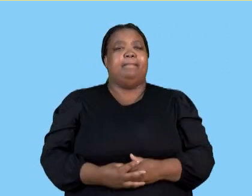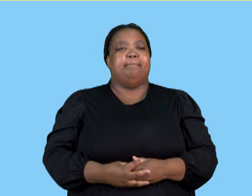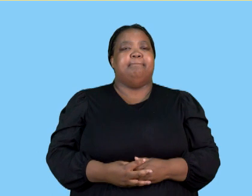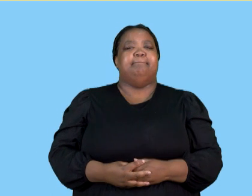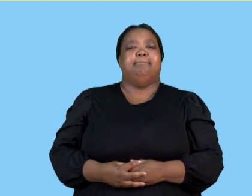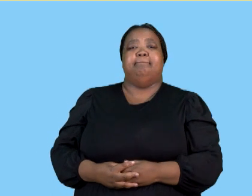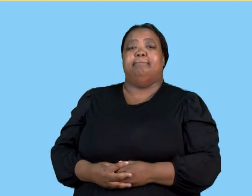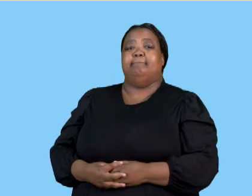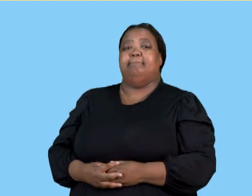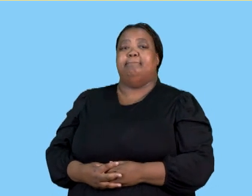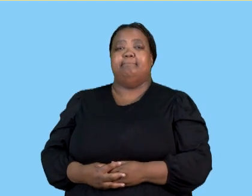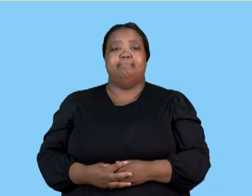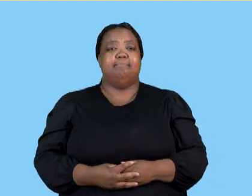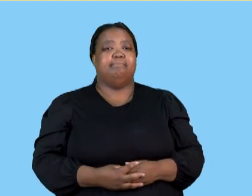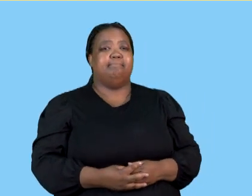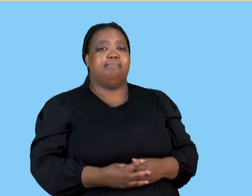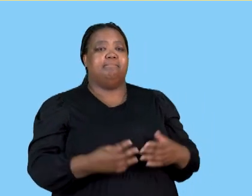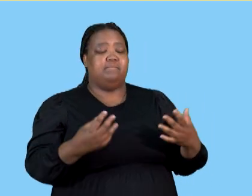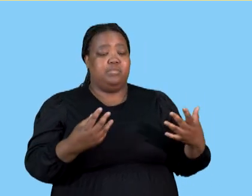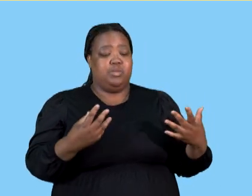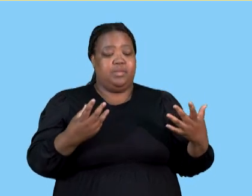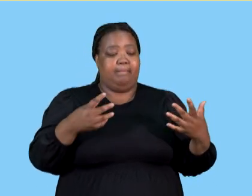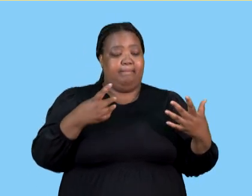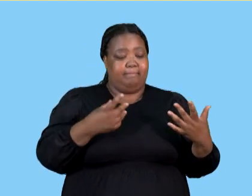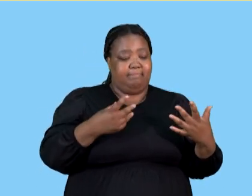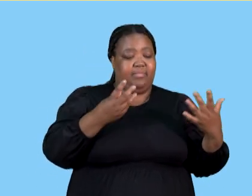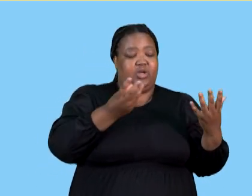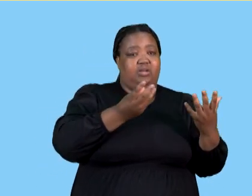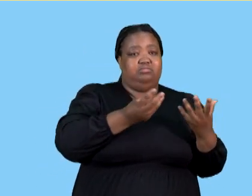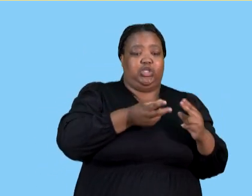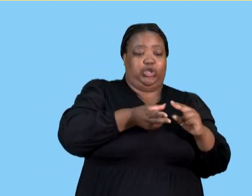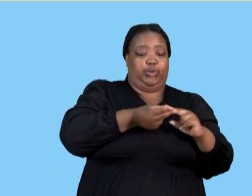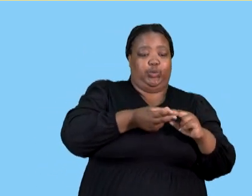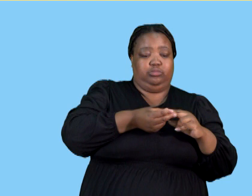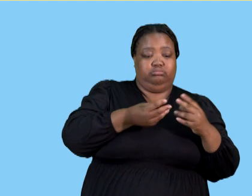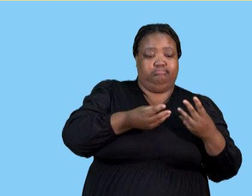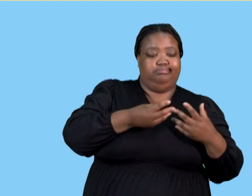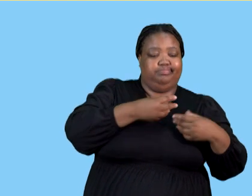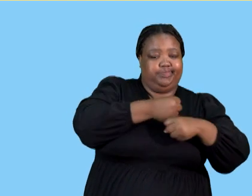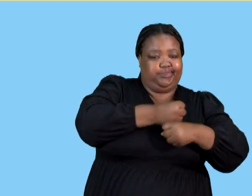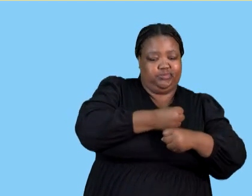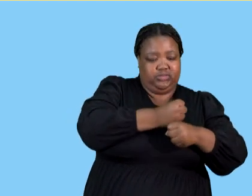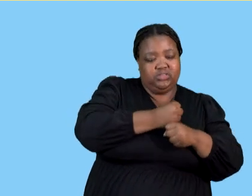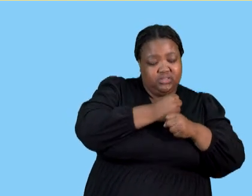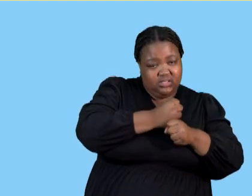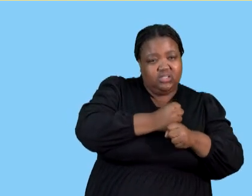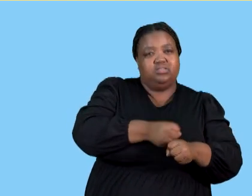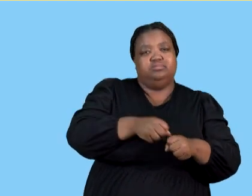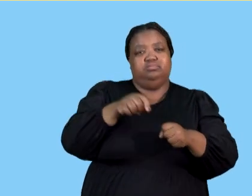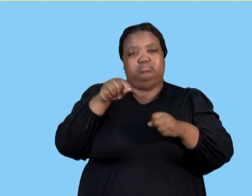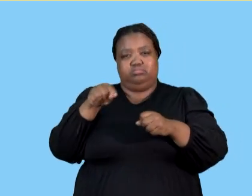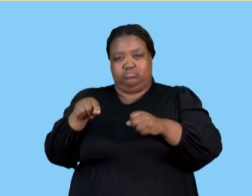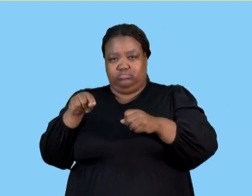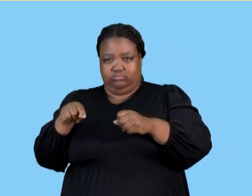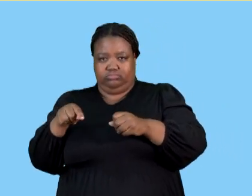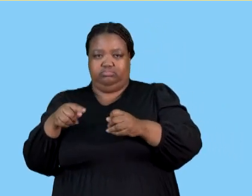Costs that vary or change in direct proportion to the number of units produced. So remember,